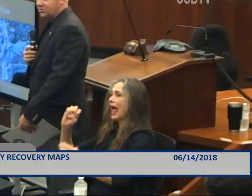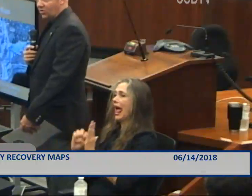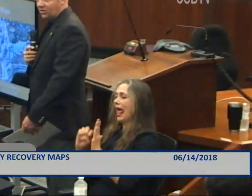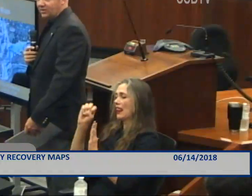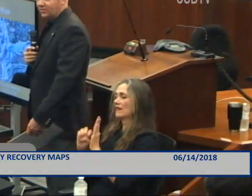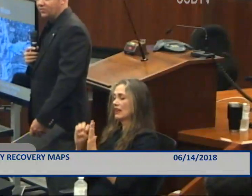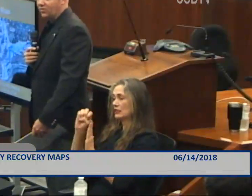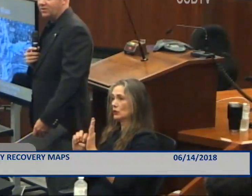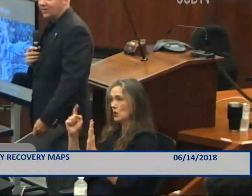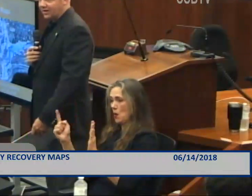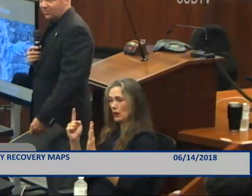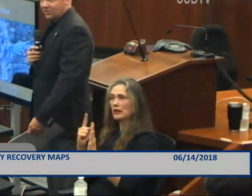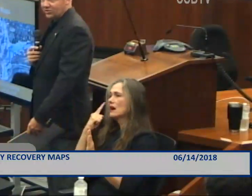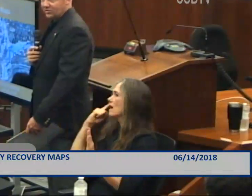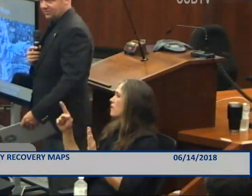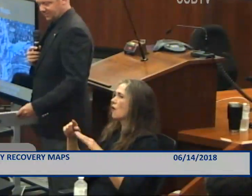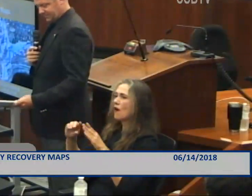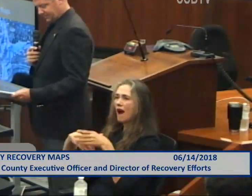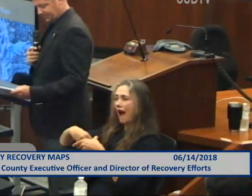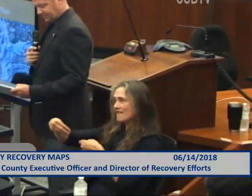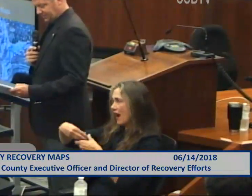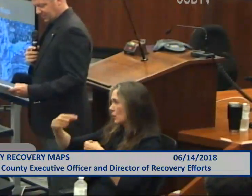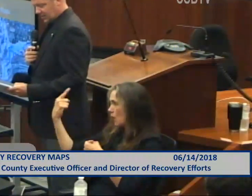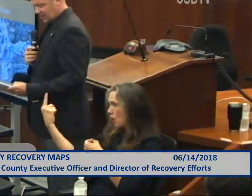used solely for evacuations.